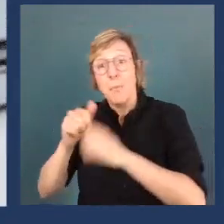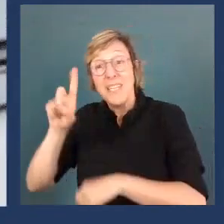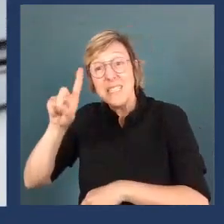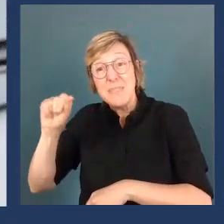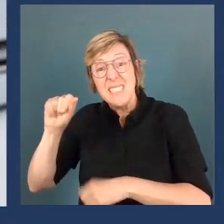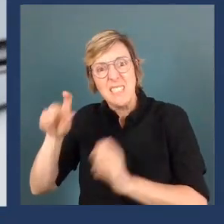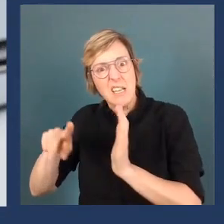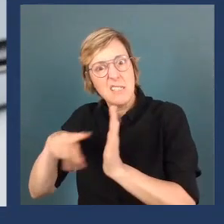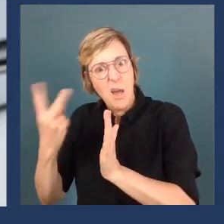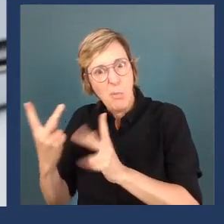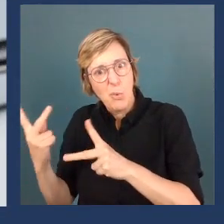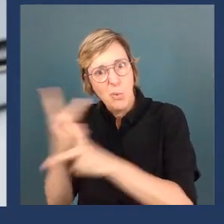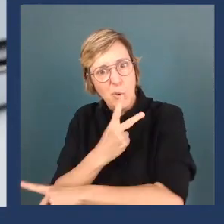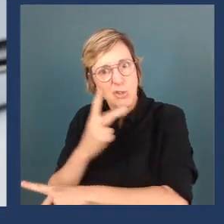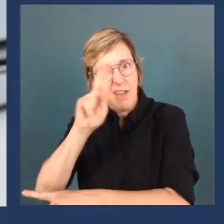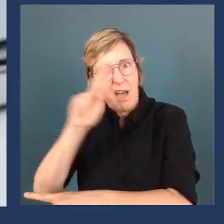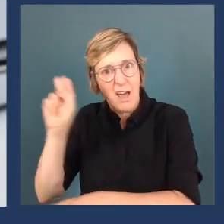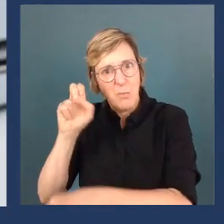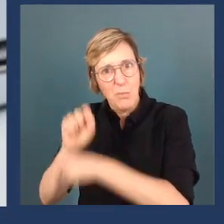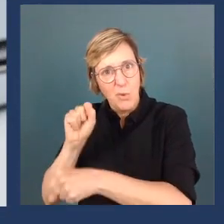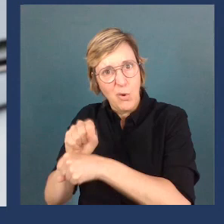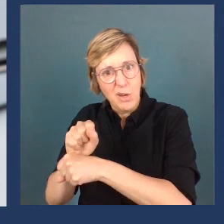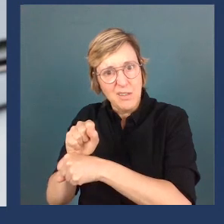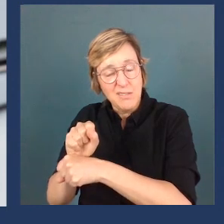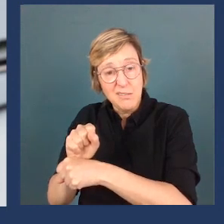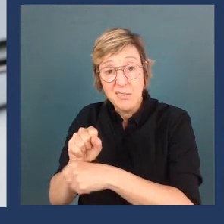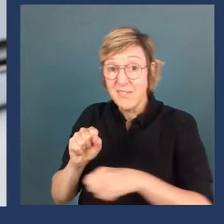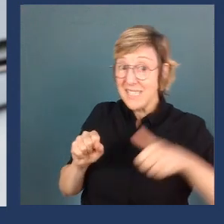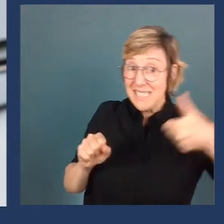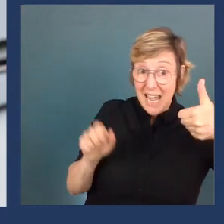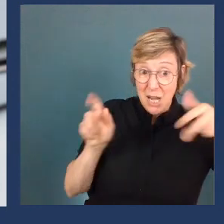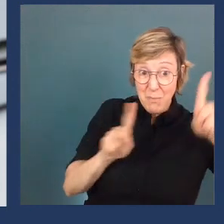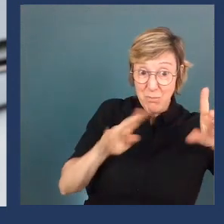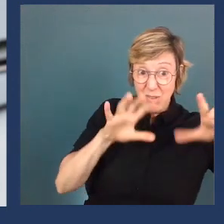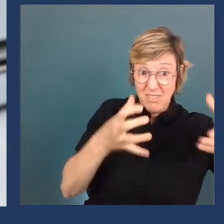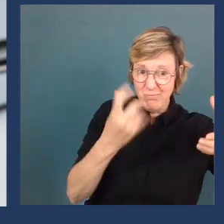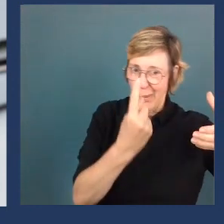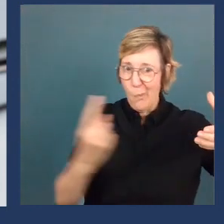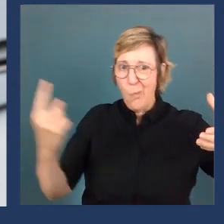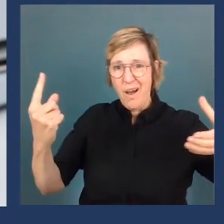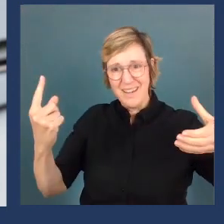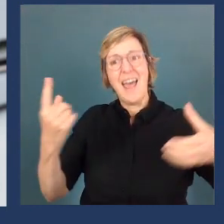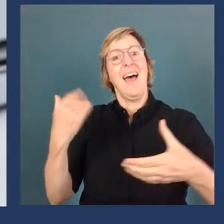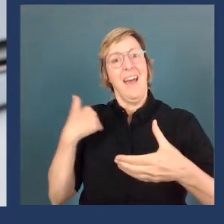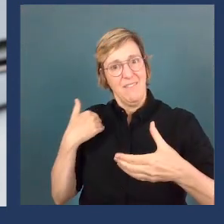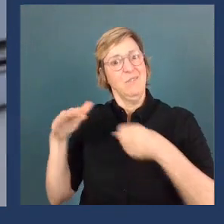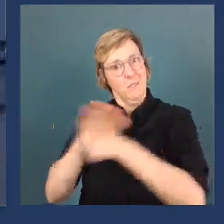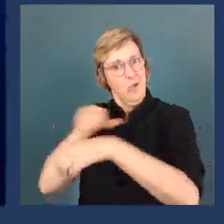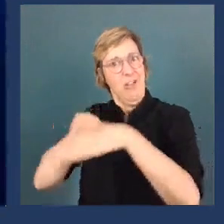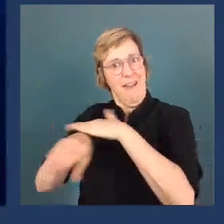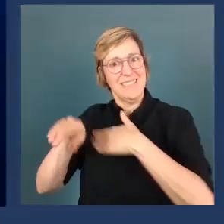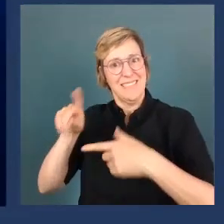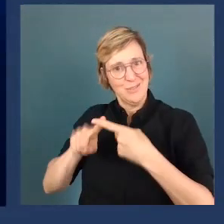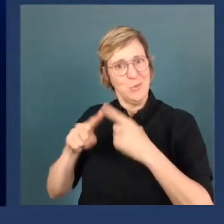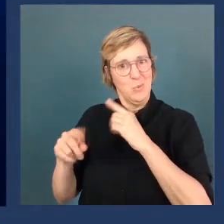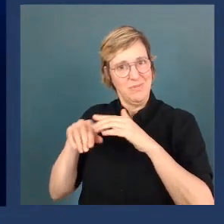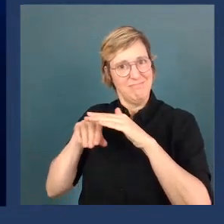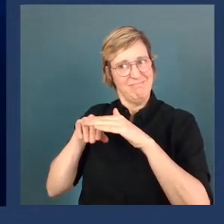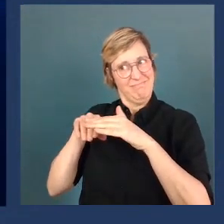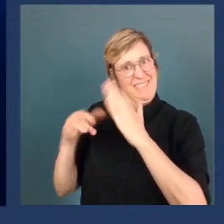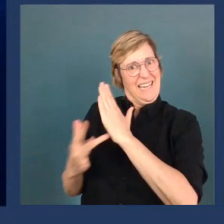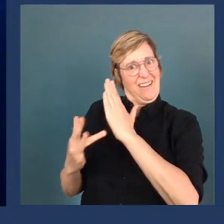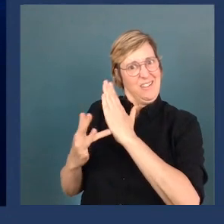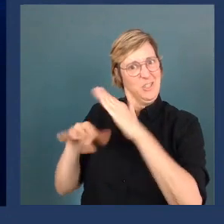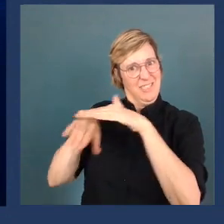That only 1 in 10 people have access to the assistive technology that they need, and that access to communication